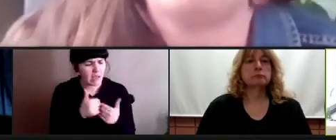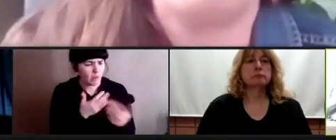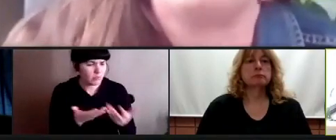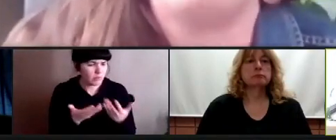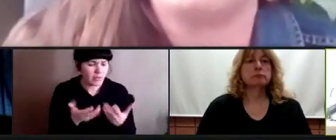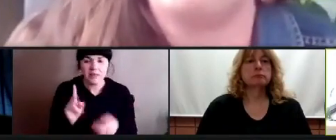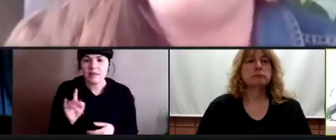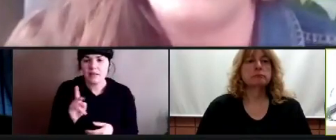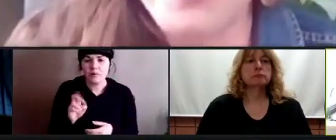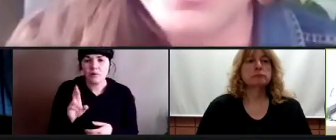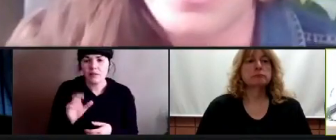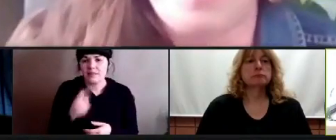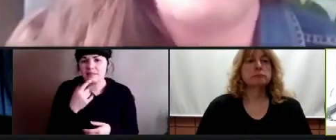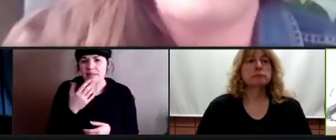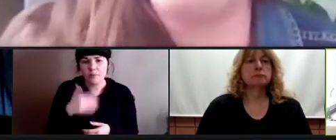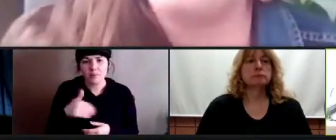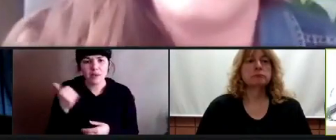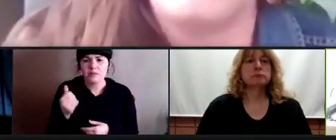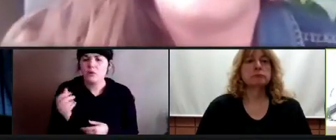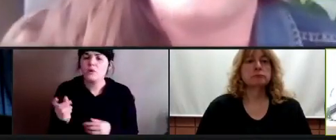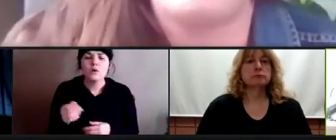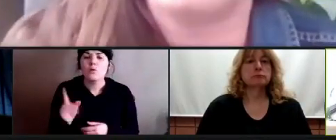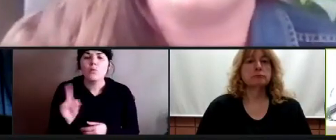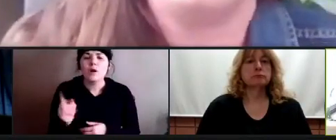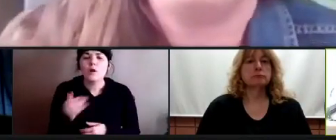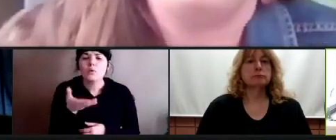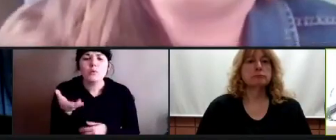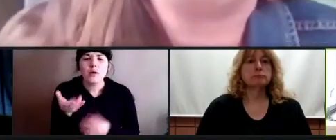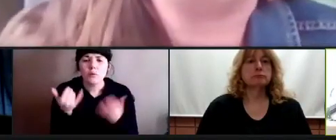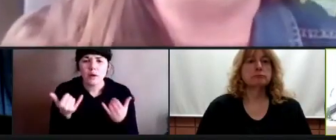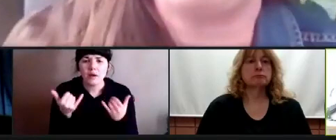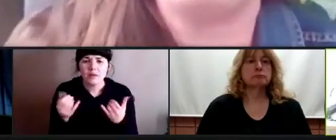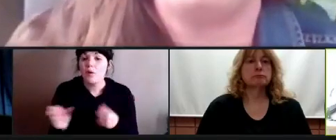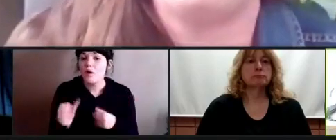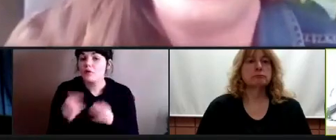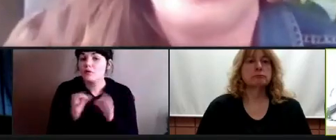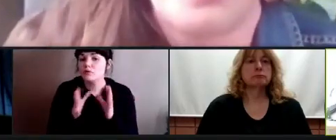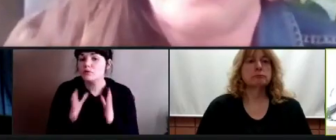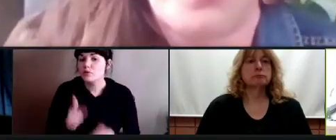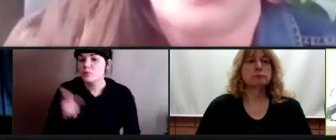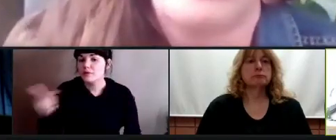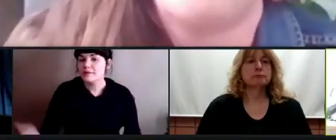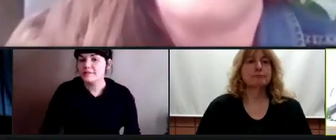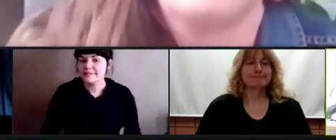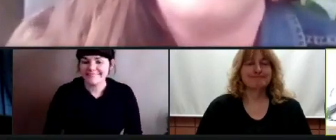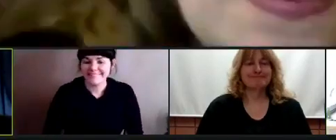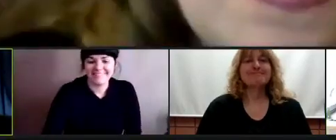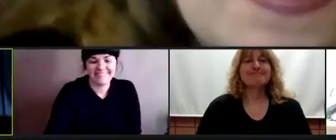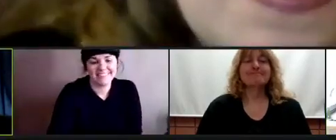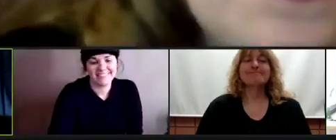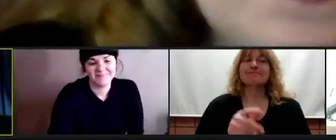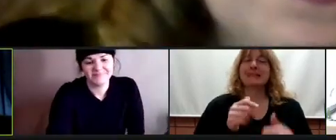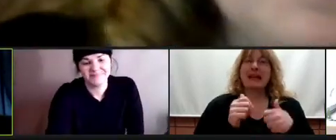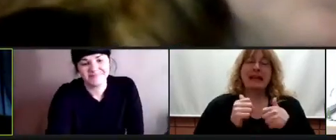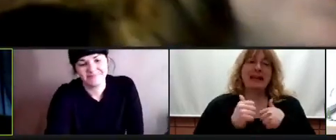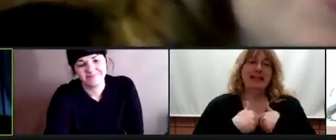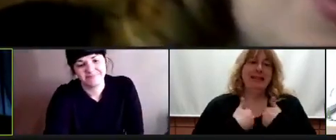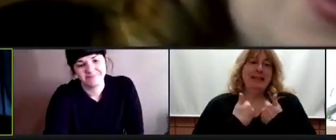take a moment, because if we don't stop, life won't stop. We can only do that for ourselves.